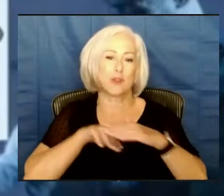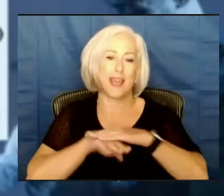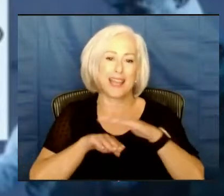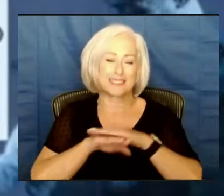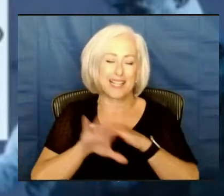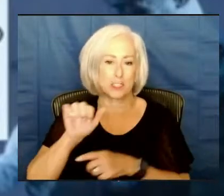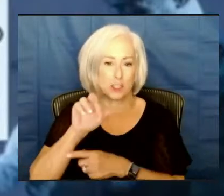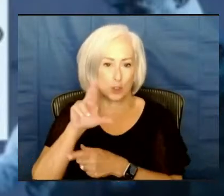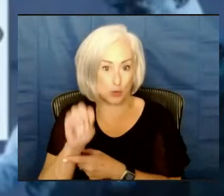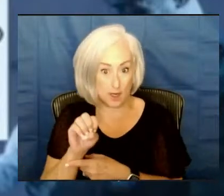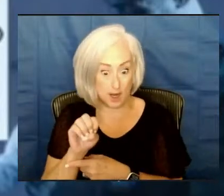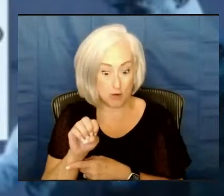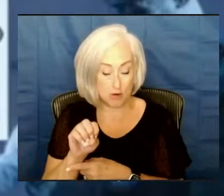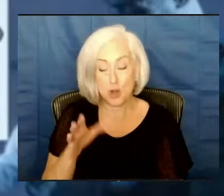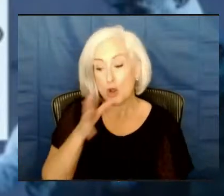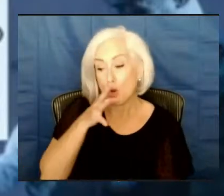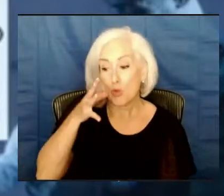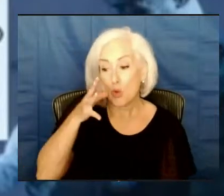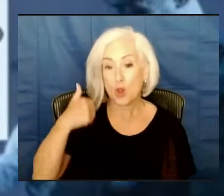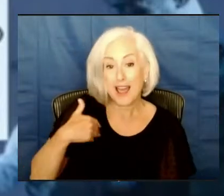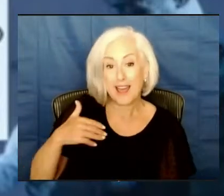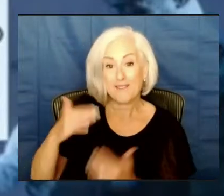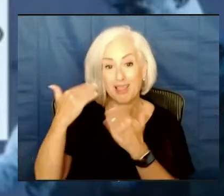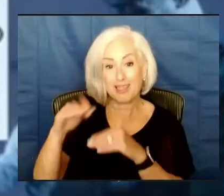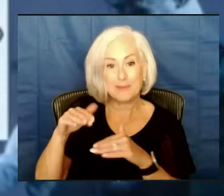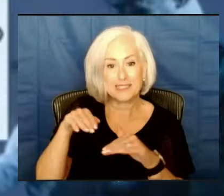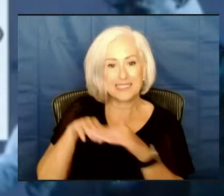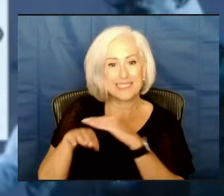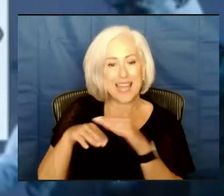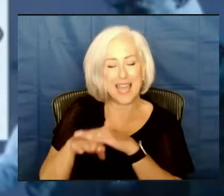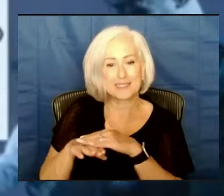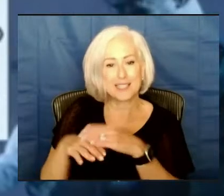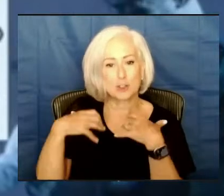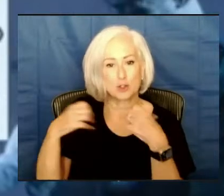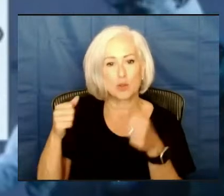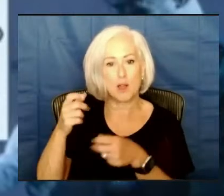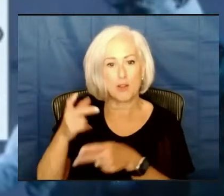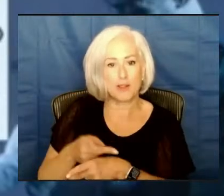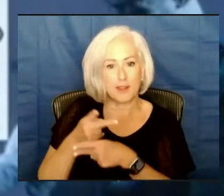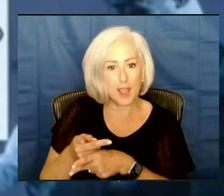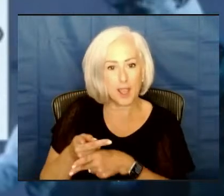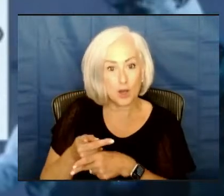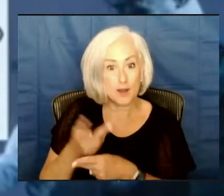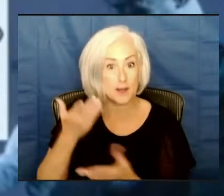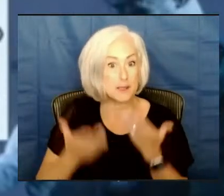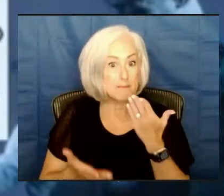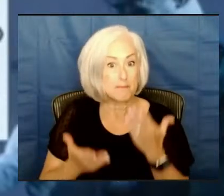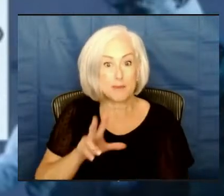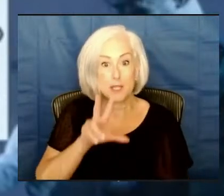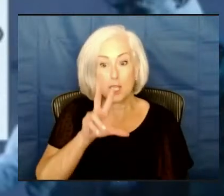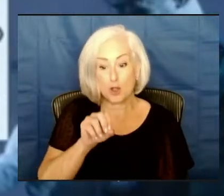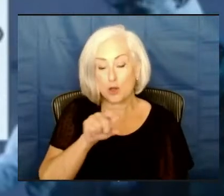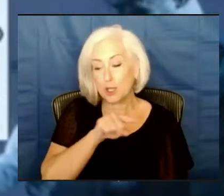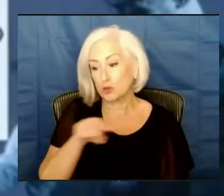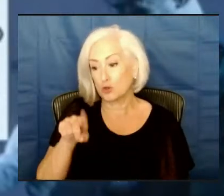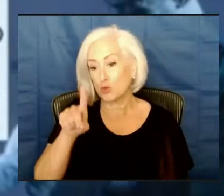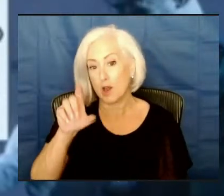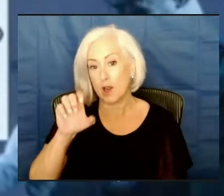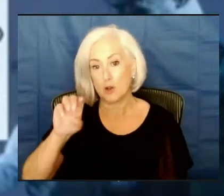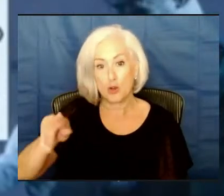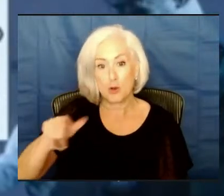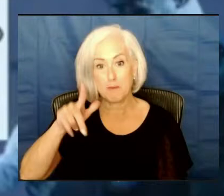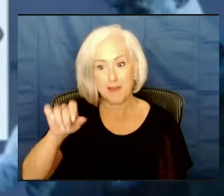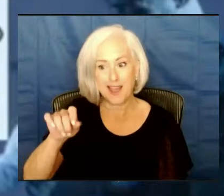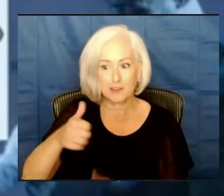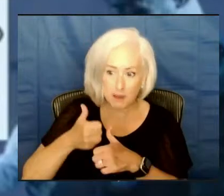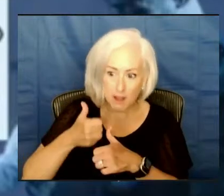is limited access to health care. There may be a 30 to 120 mile radius to receive health care,